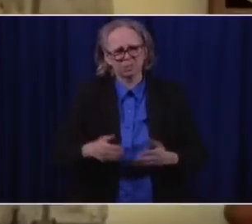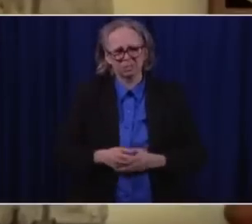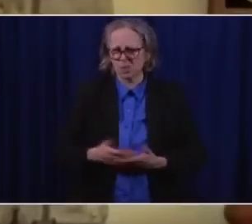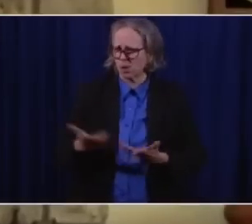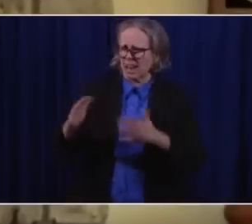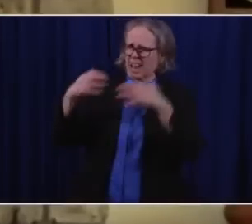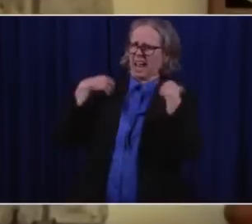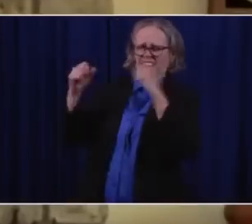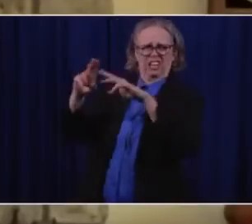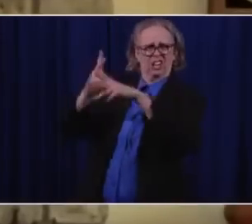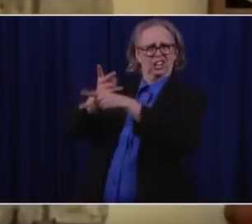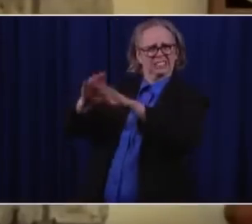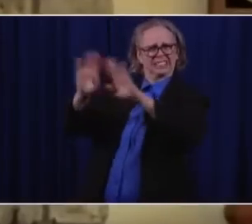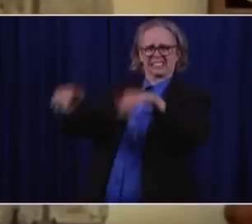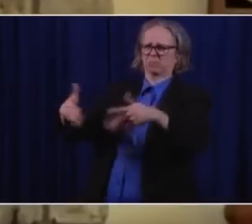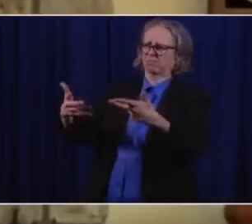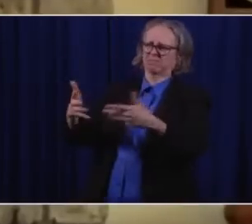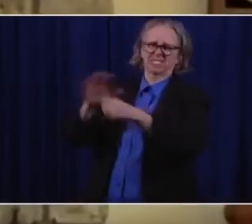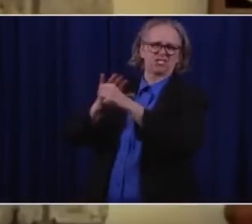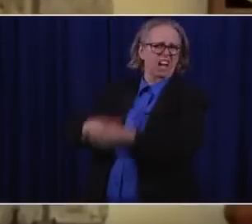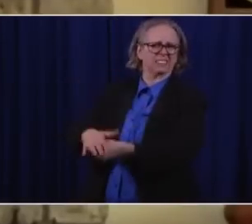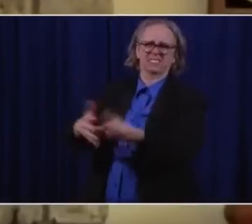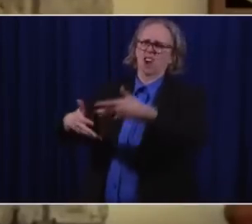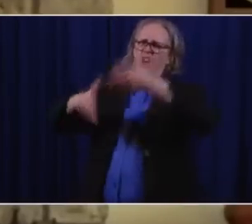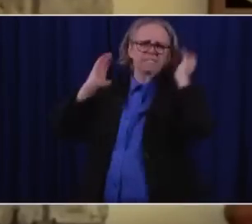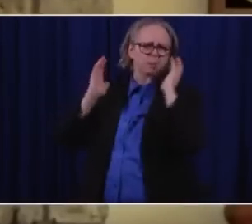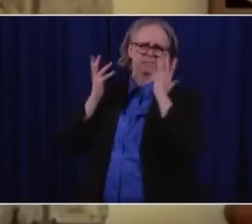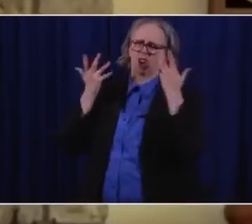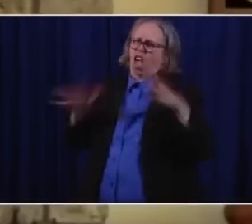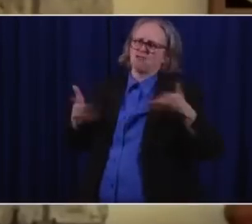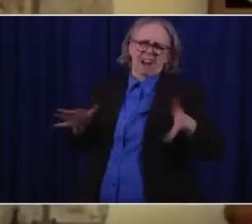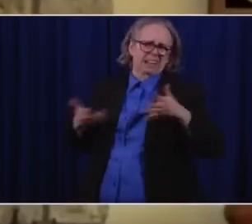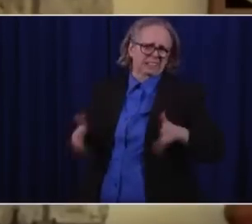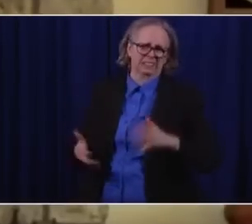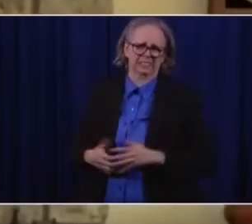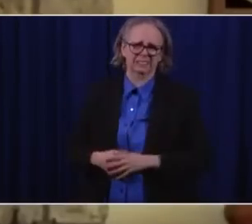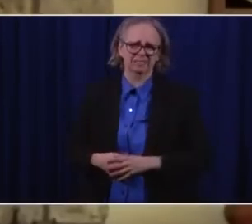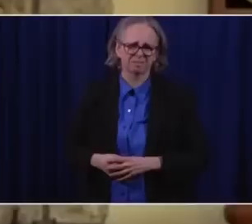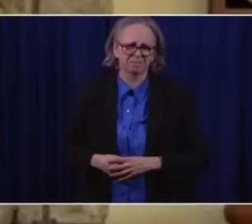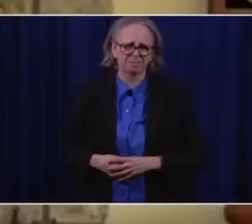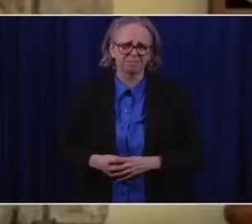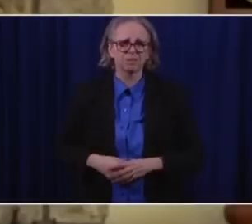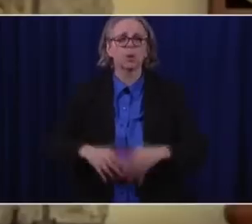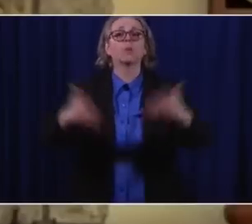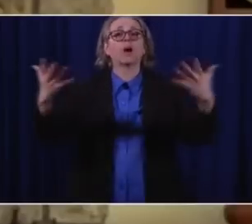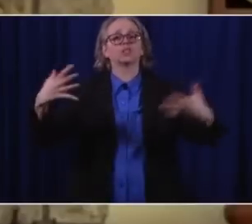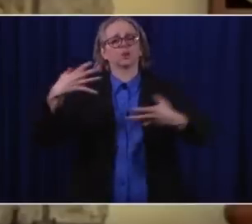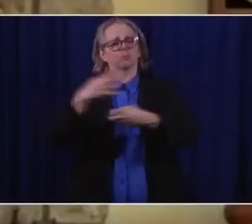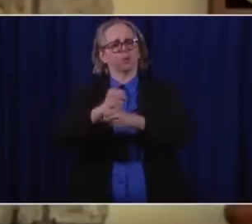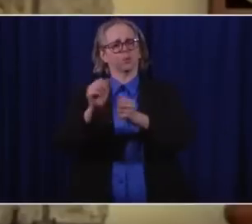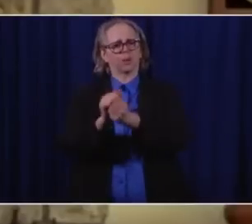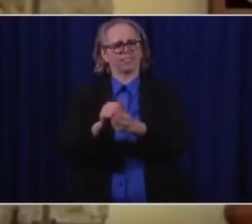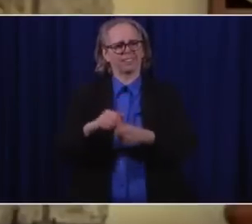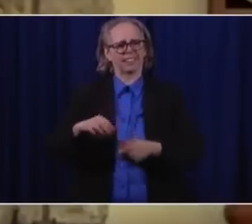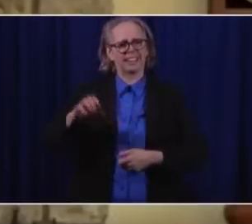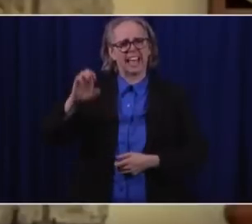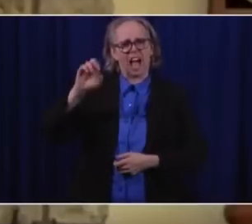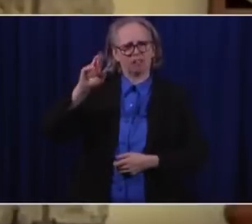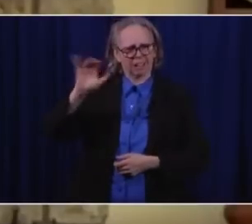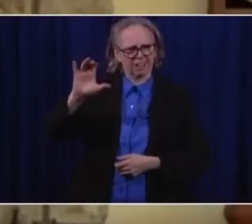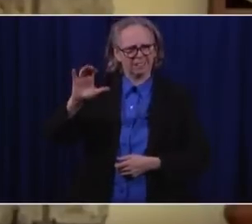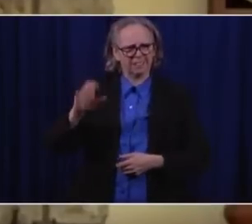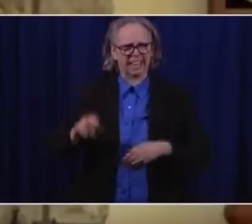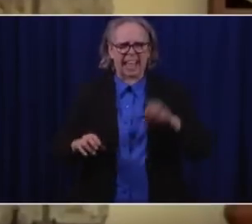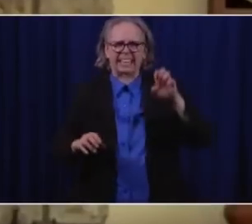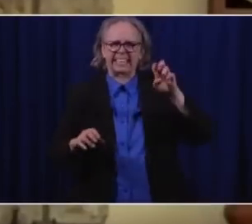So thank you very much. Well, we want to close. Eric and Eve have done a great job putting together some of our